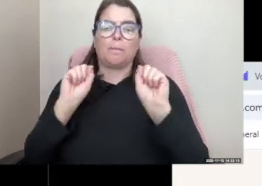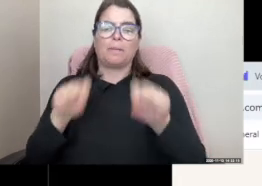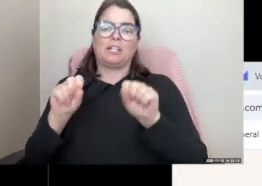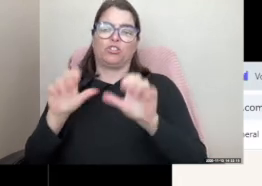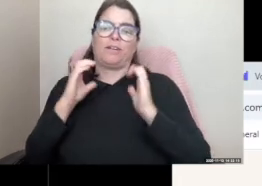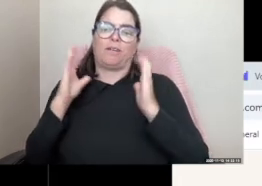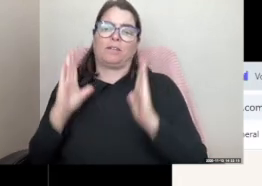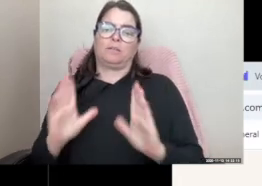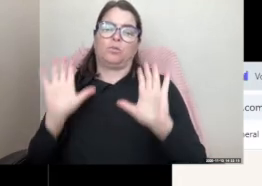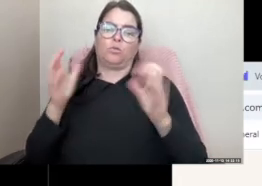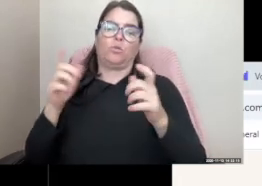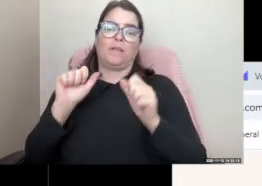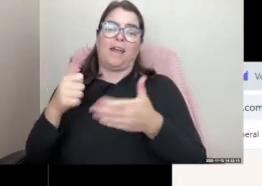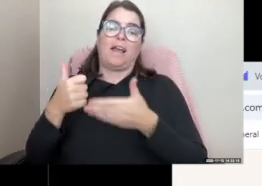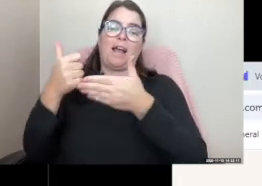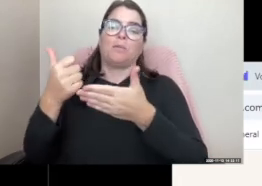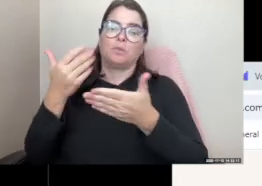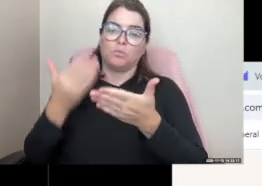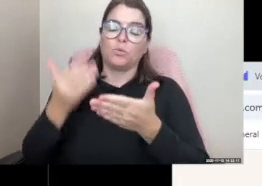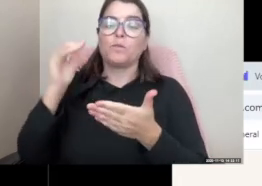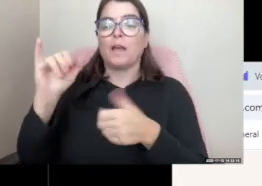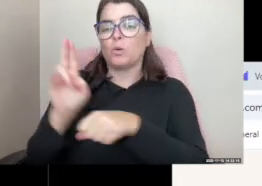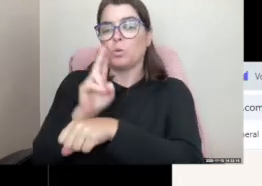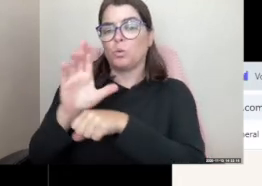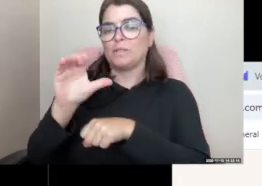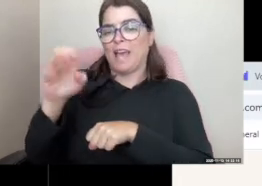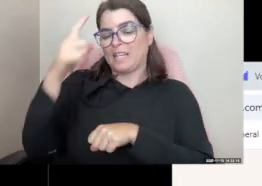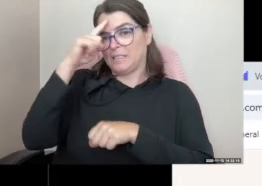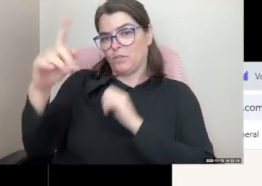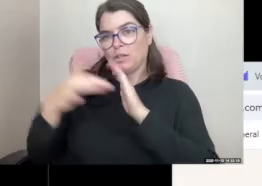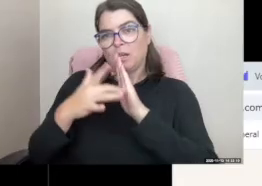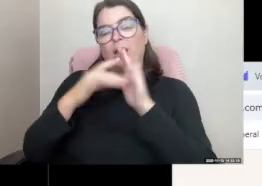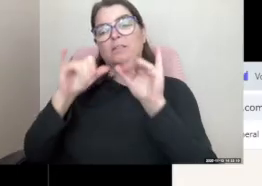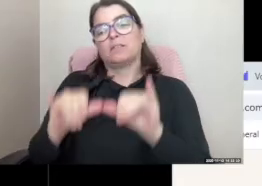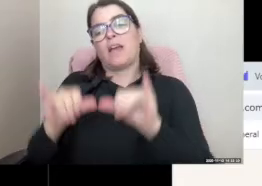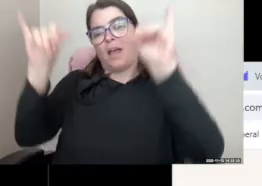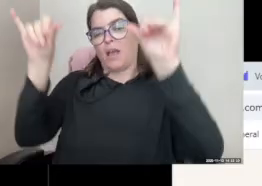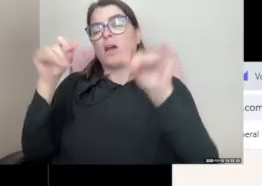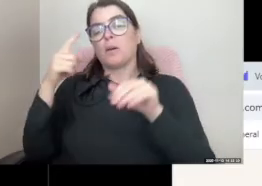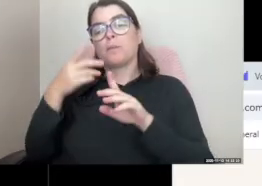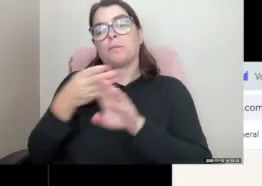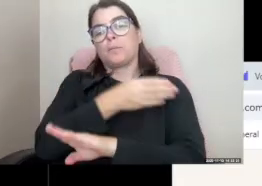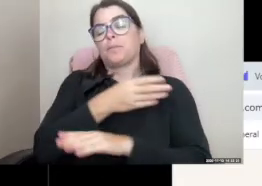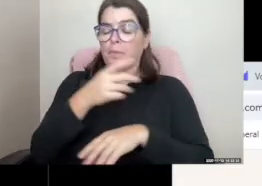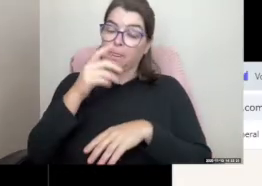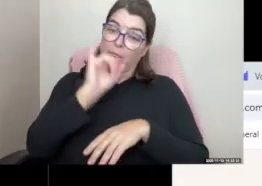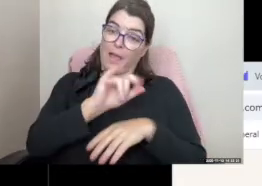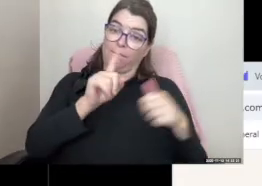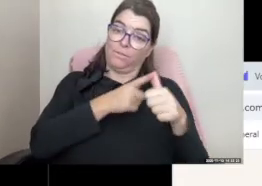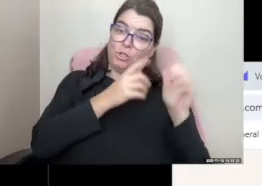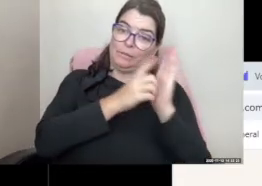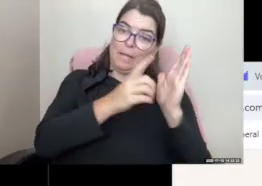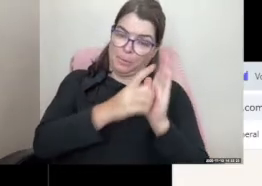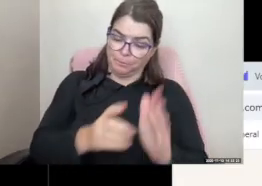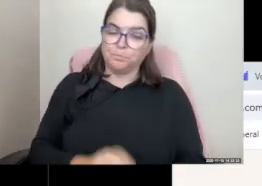that, they're really helpful as we've seen it in facilitating partnerships with political champions, with members of the ecosystem,